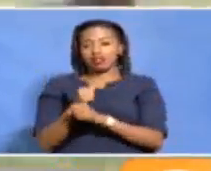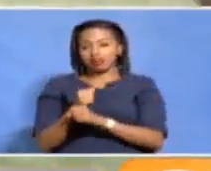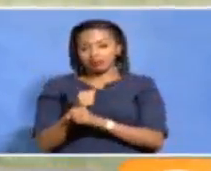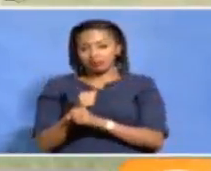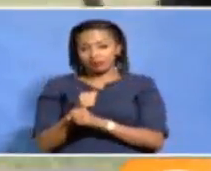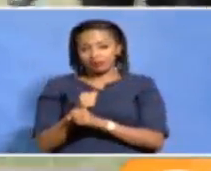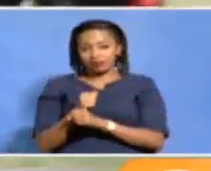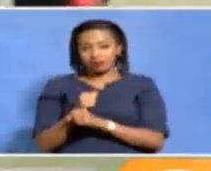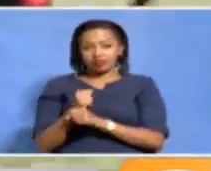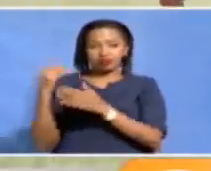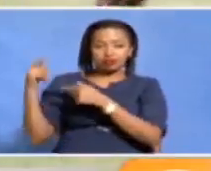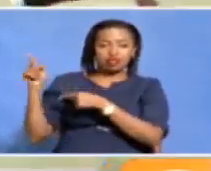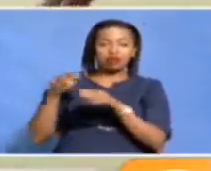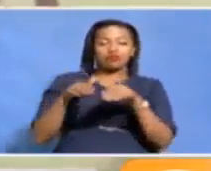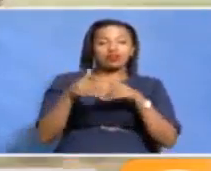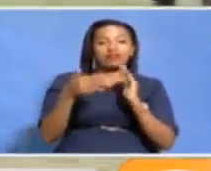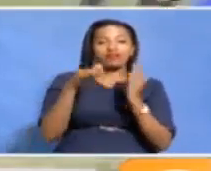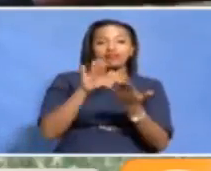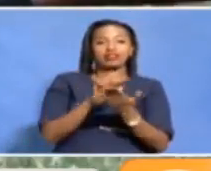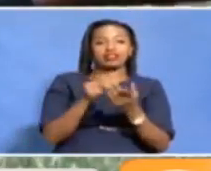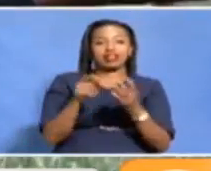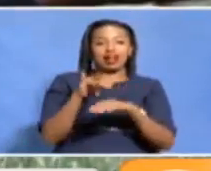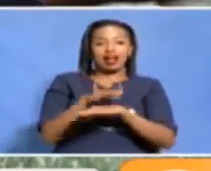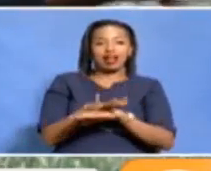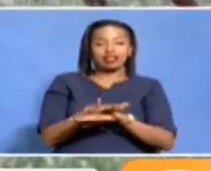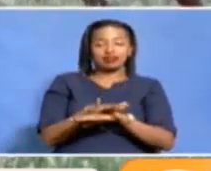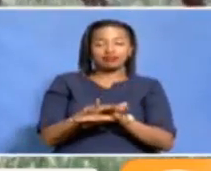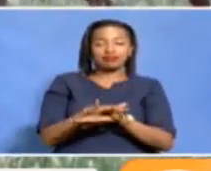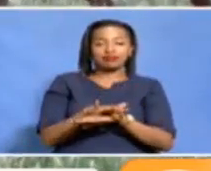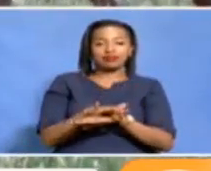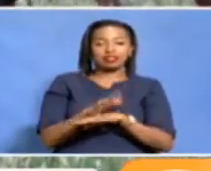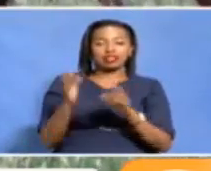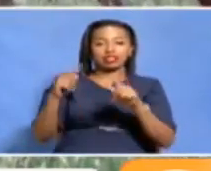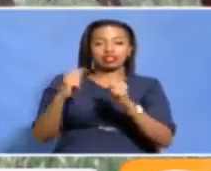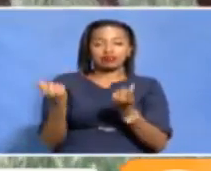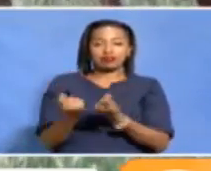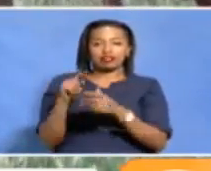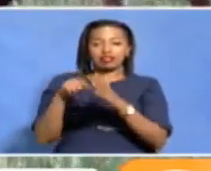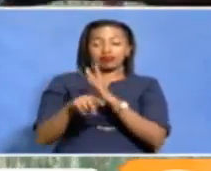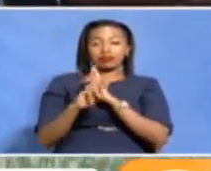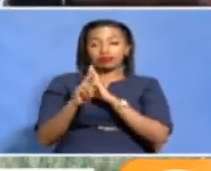Homeboys will face nondescripts in the early kickoff at the RFUEA grounds. Bernard Ndong for Citizen TV.